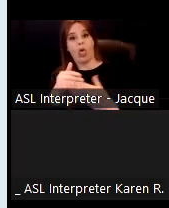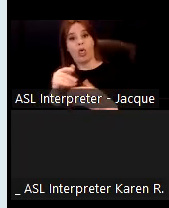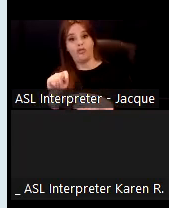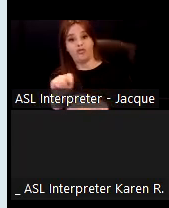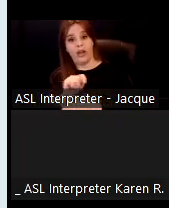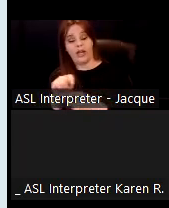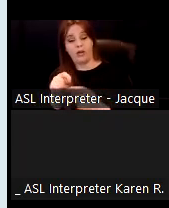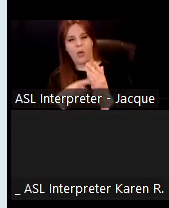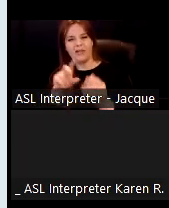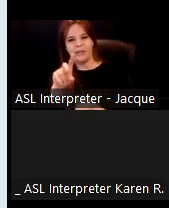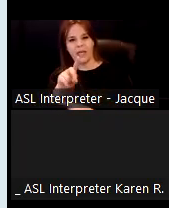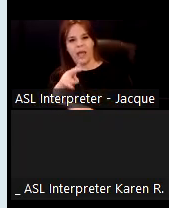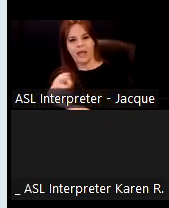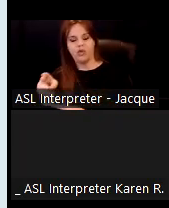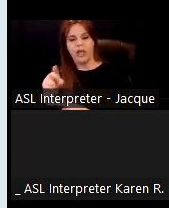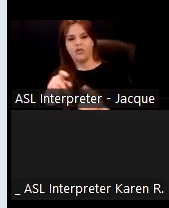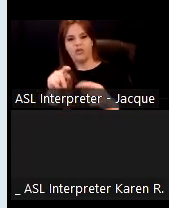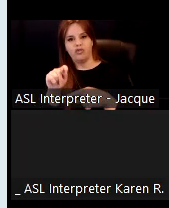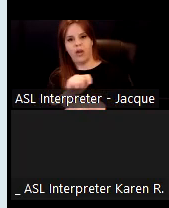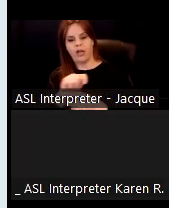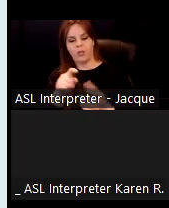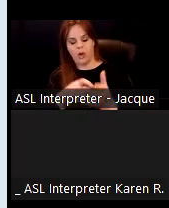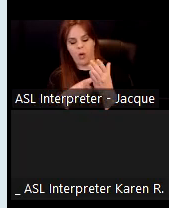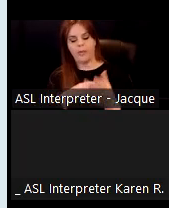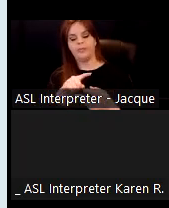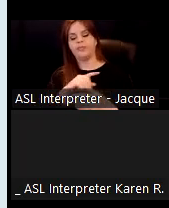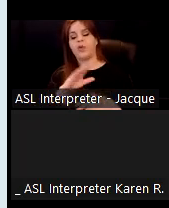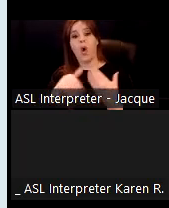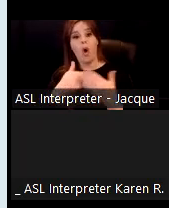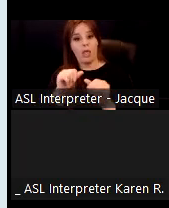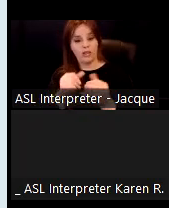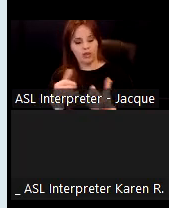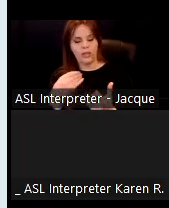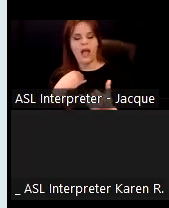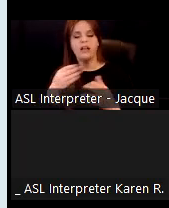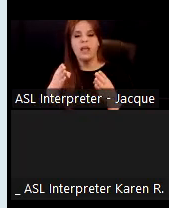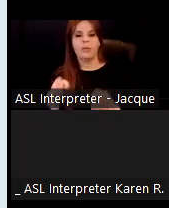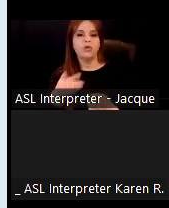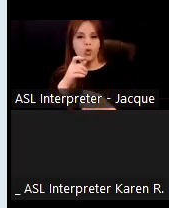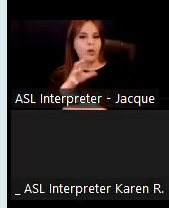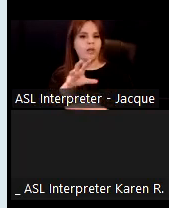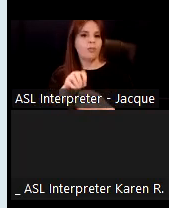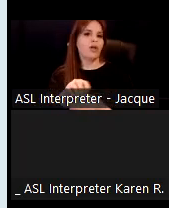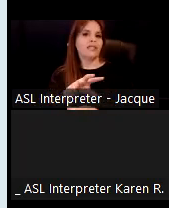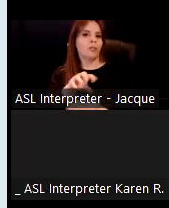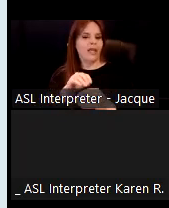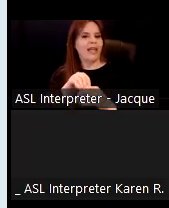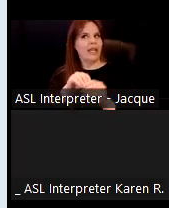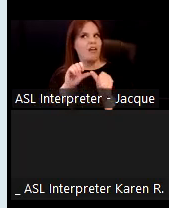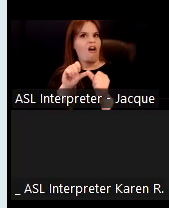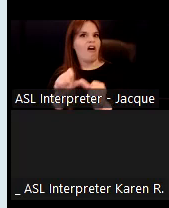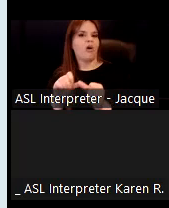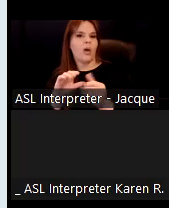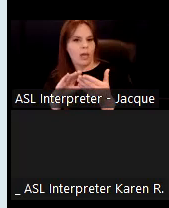training requirements, and every agency has someone who's participating in the ongoing community of practice.